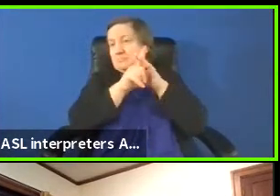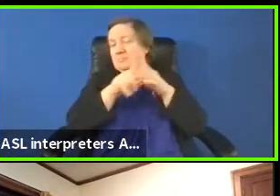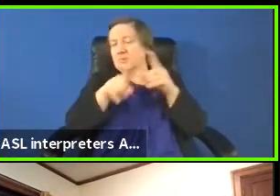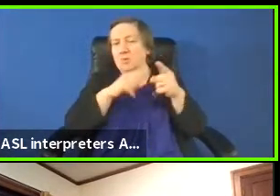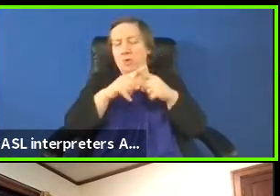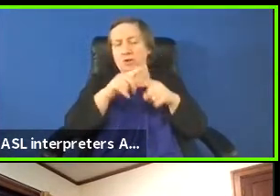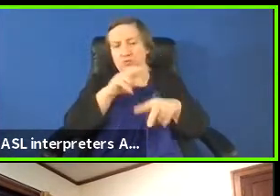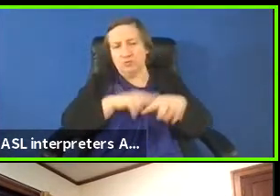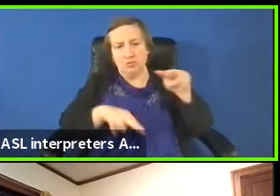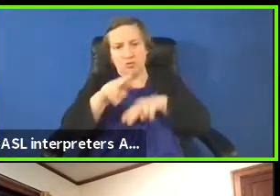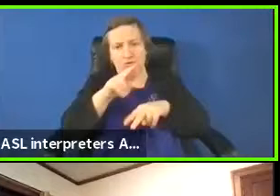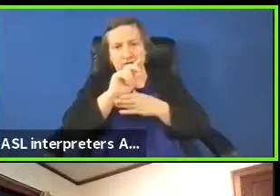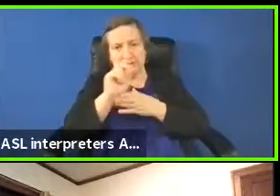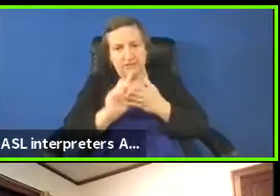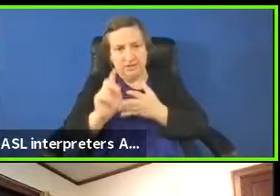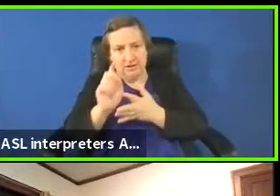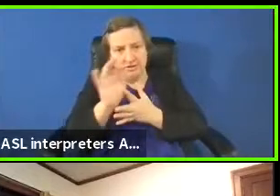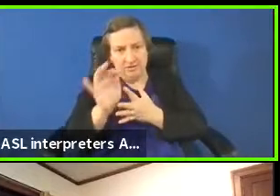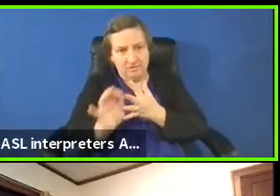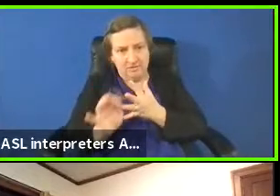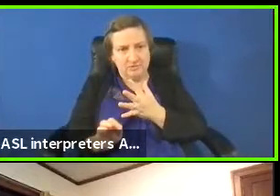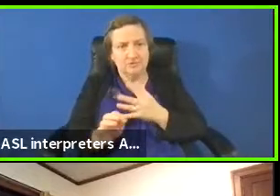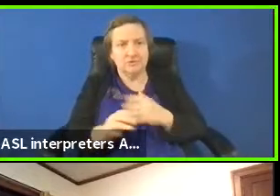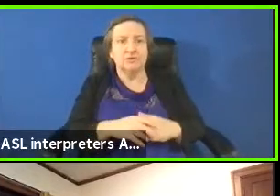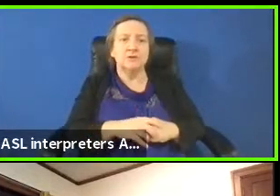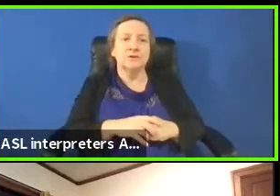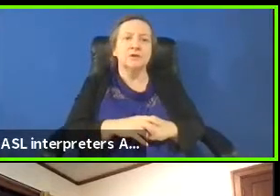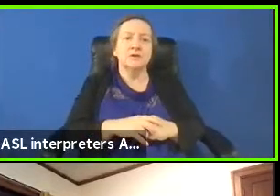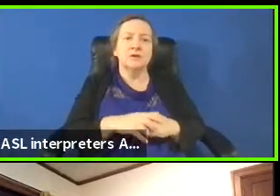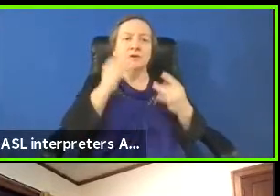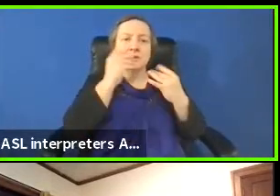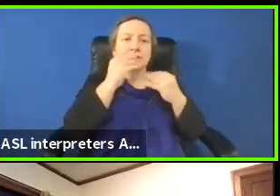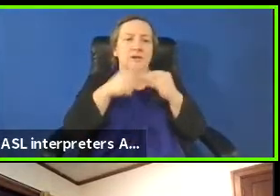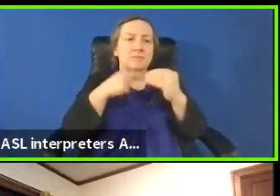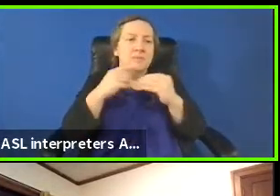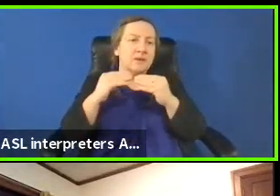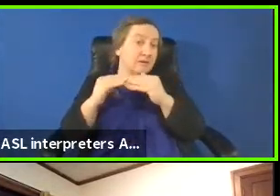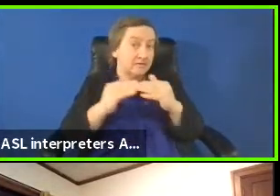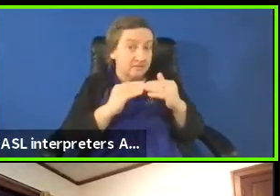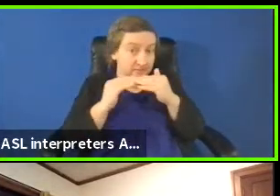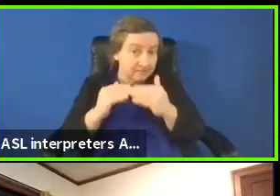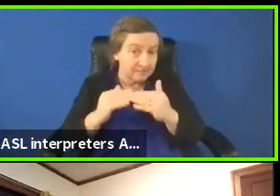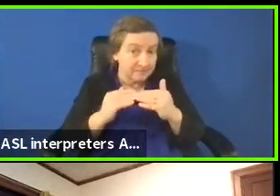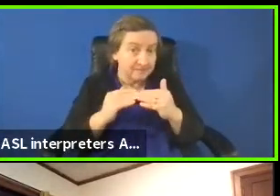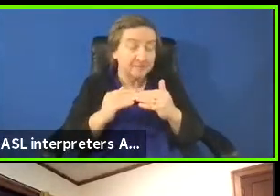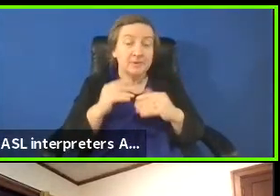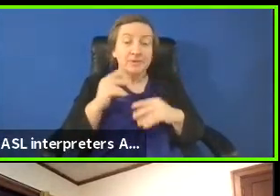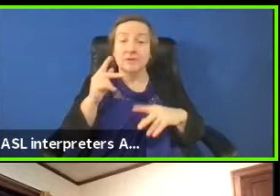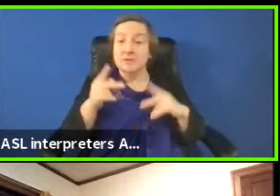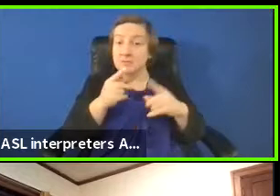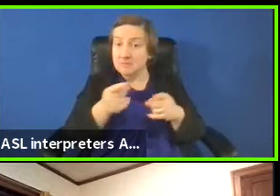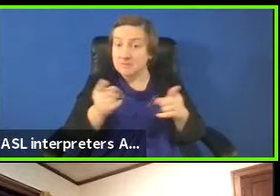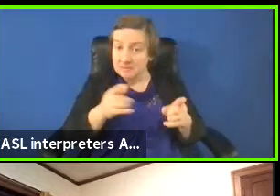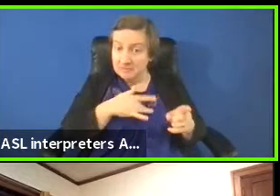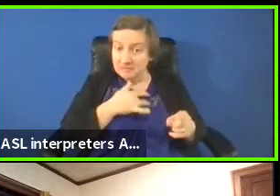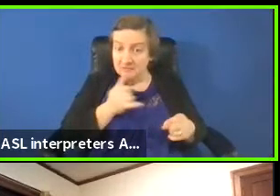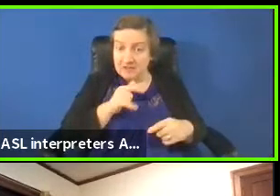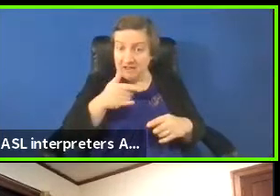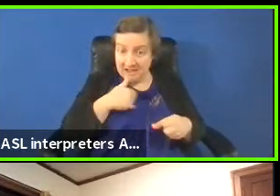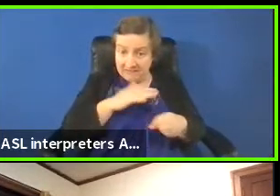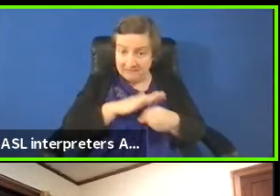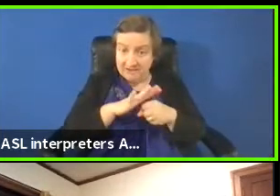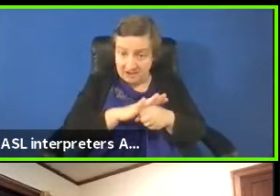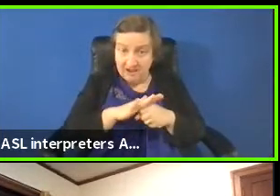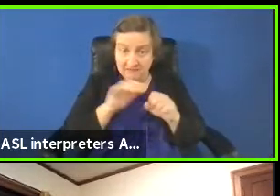these design options and think about equity? Do people feel that they have enough to